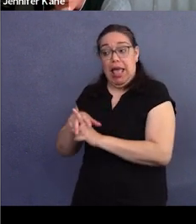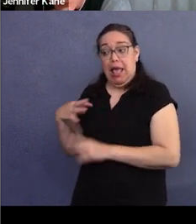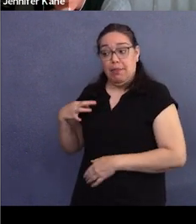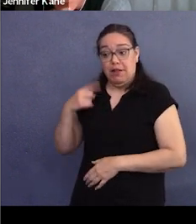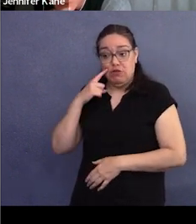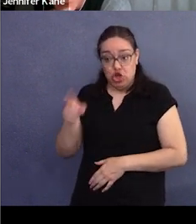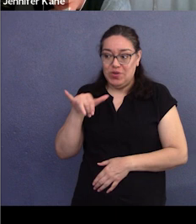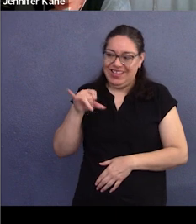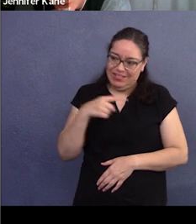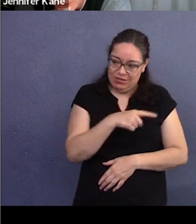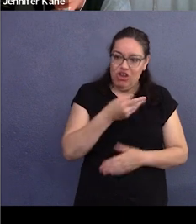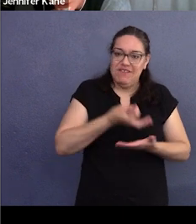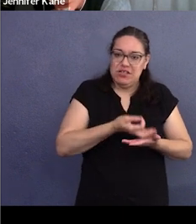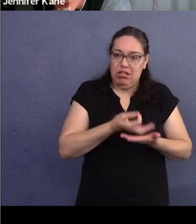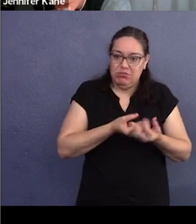your fiscal sponsor.